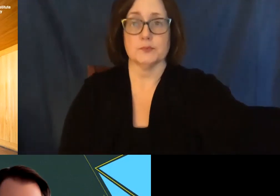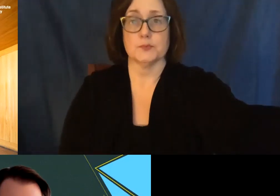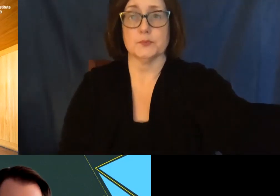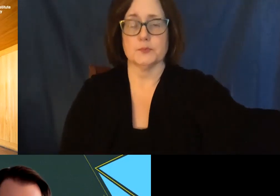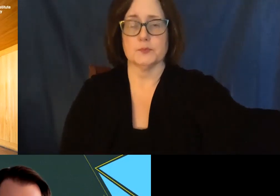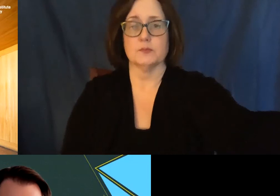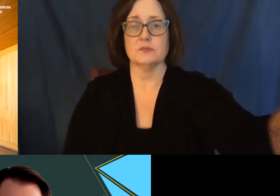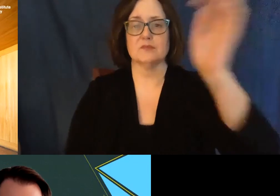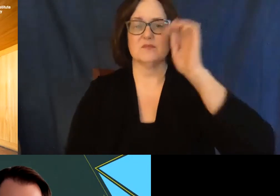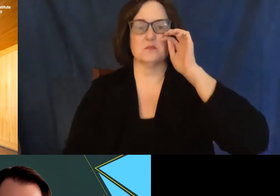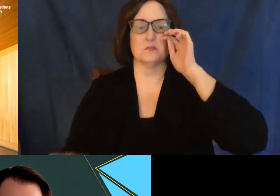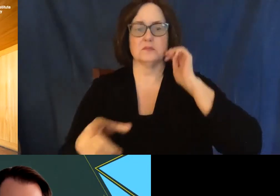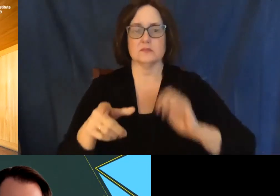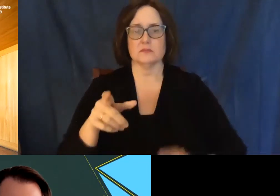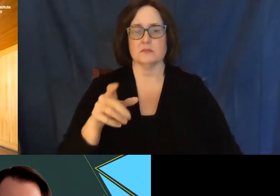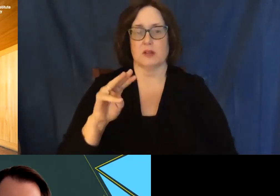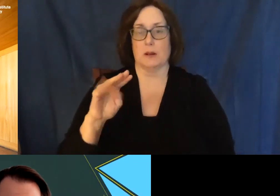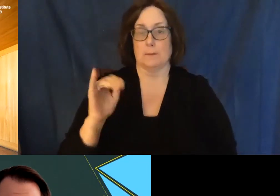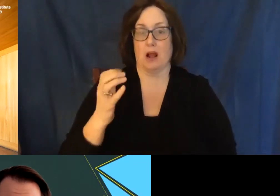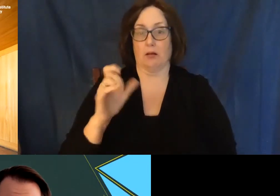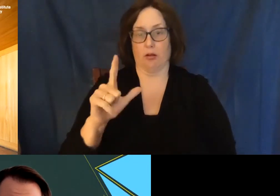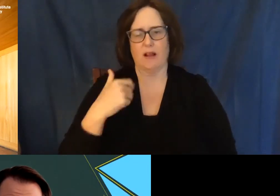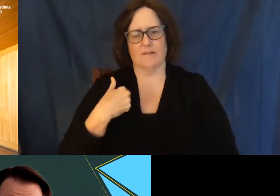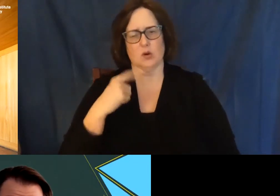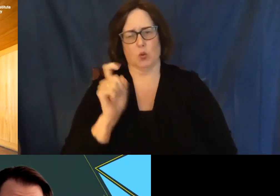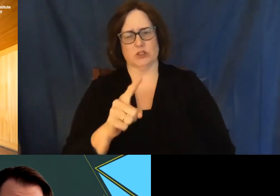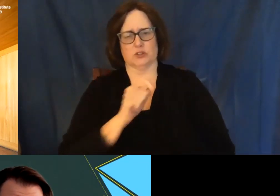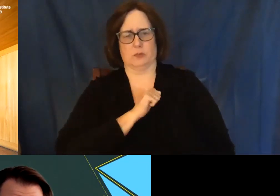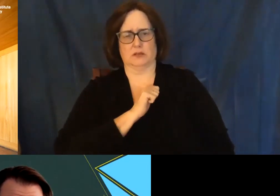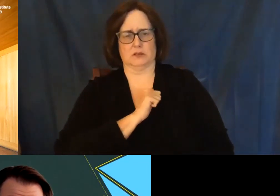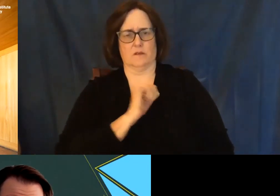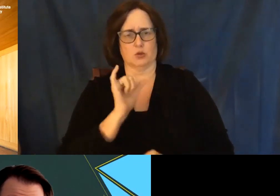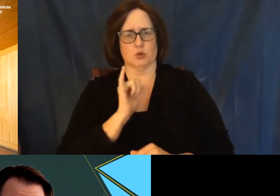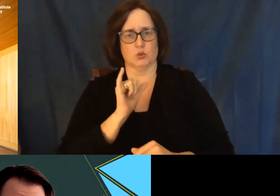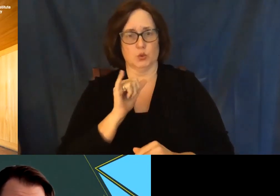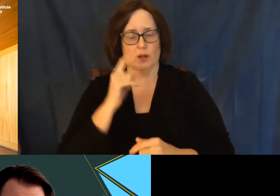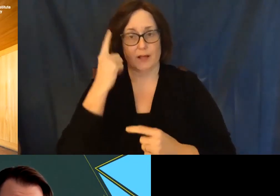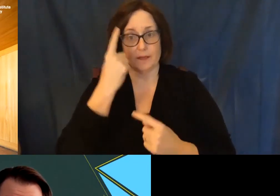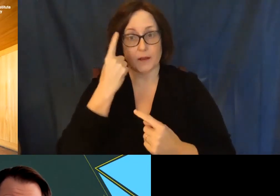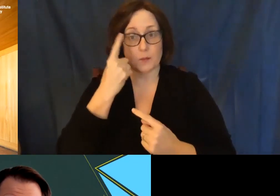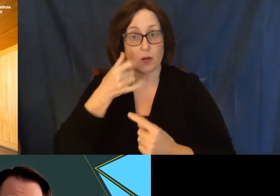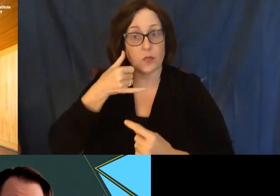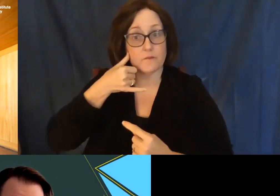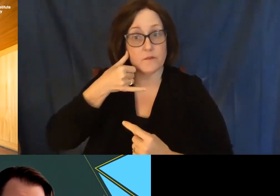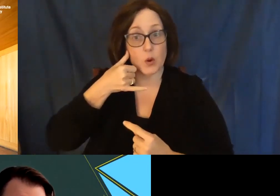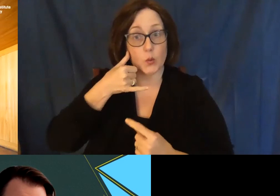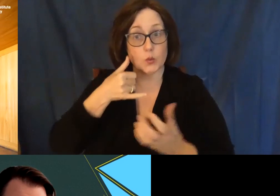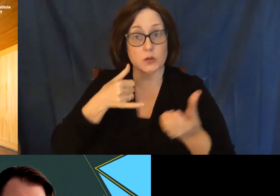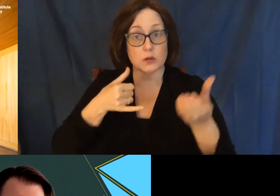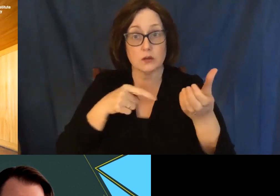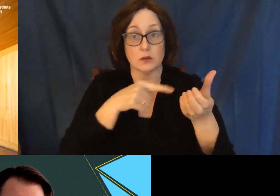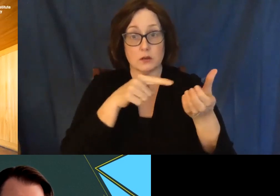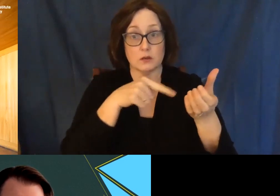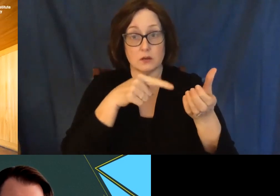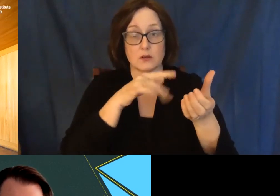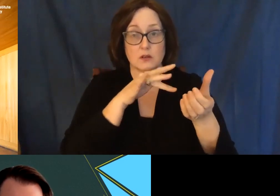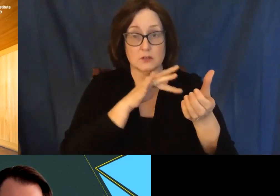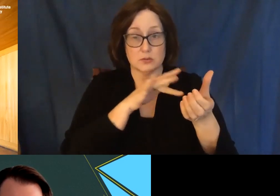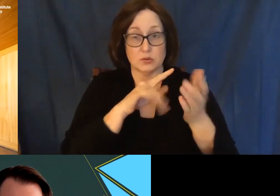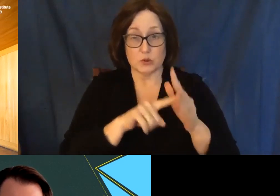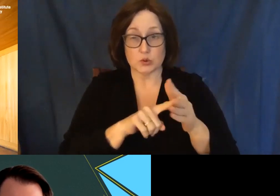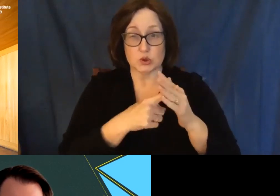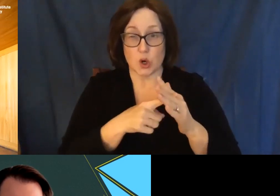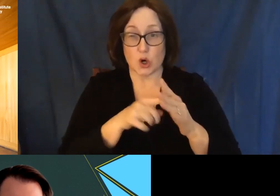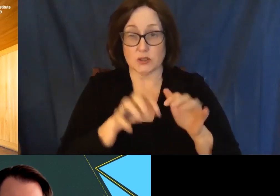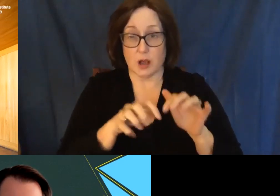I have a question myself, actually. I was thinking about how our phones have autocomplete capabilities and suggestions